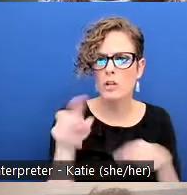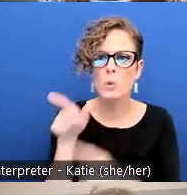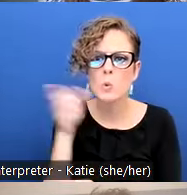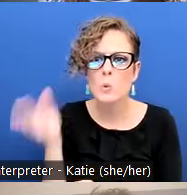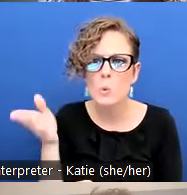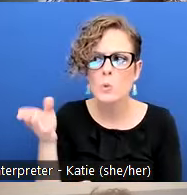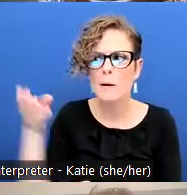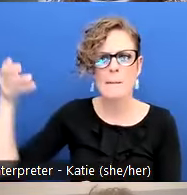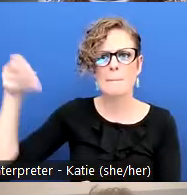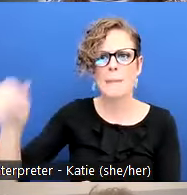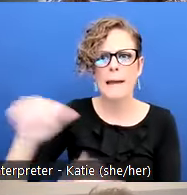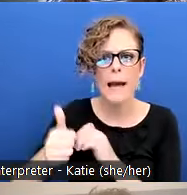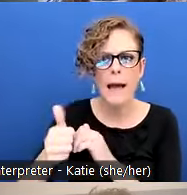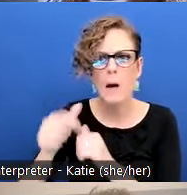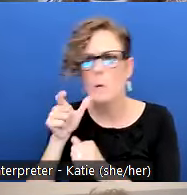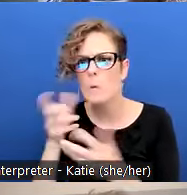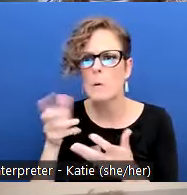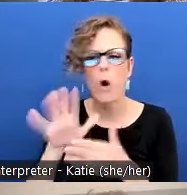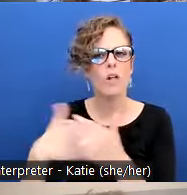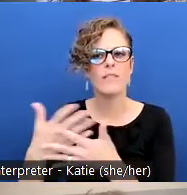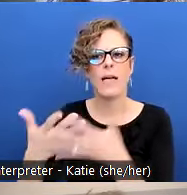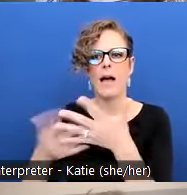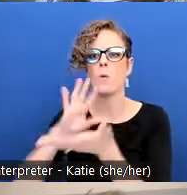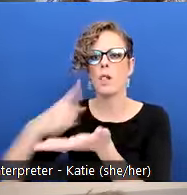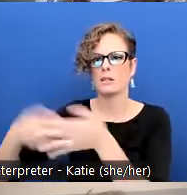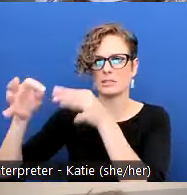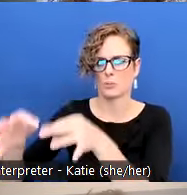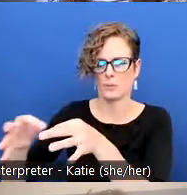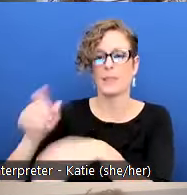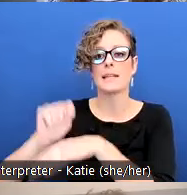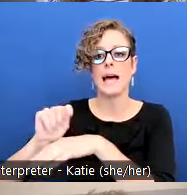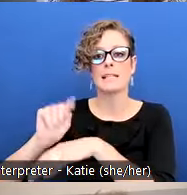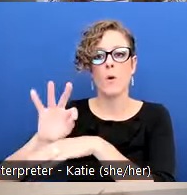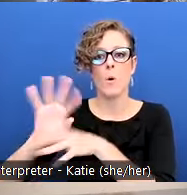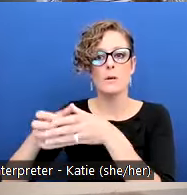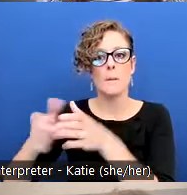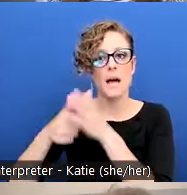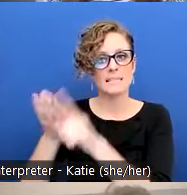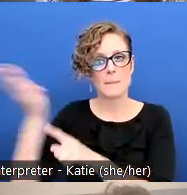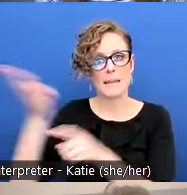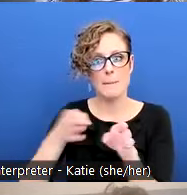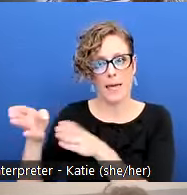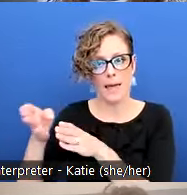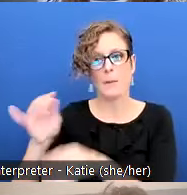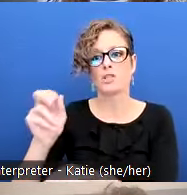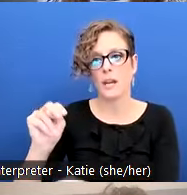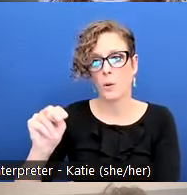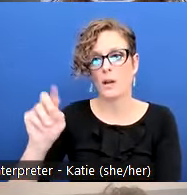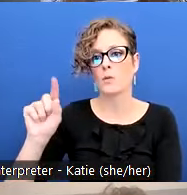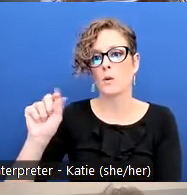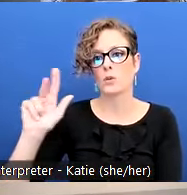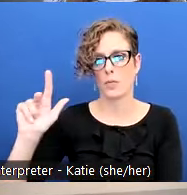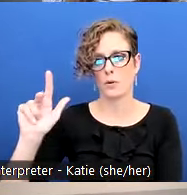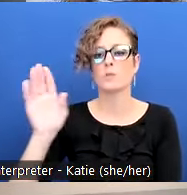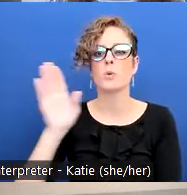be determined, but the task force has to submit a plan by January of 2023, so that one will be coming up more quickly.